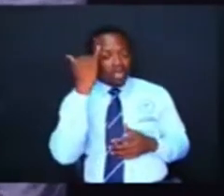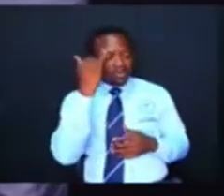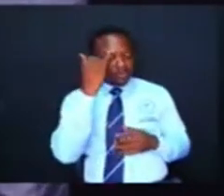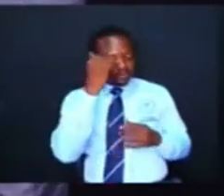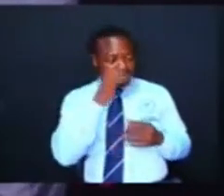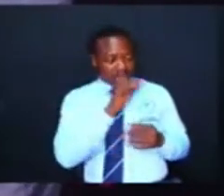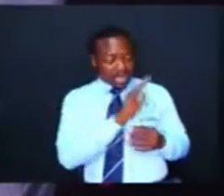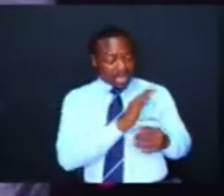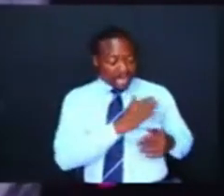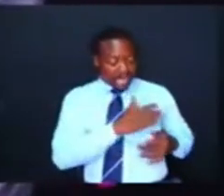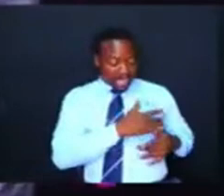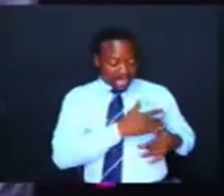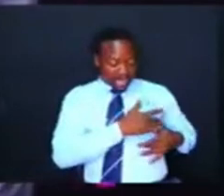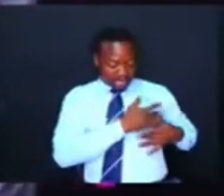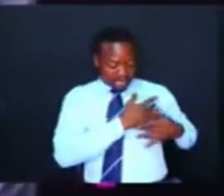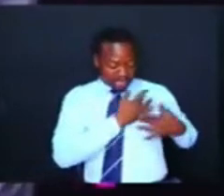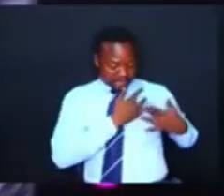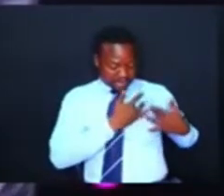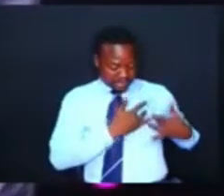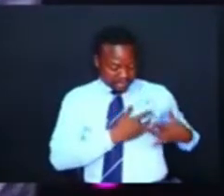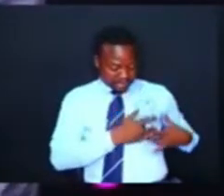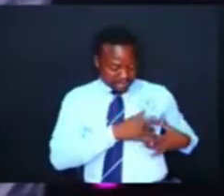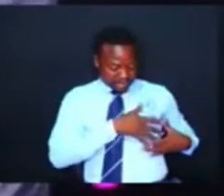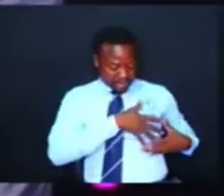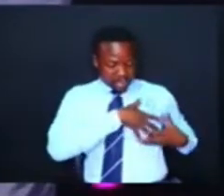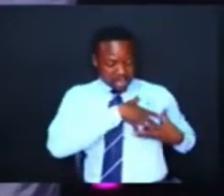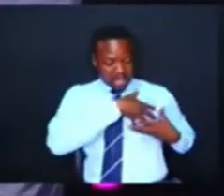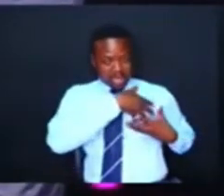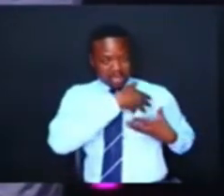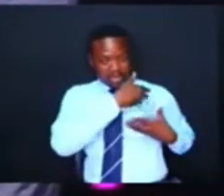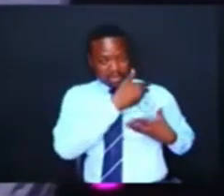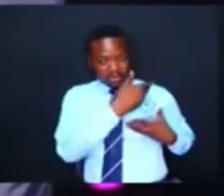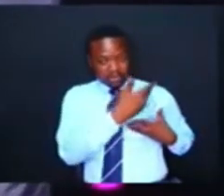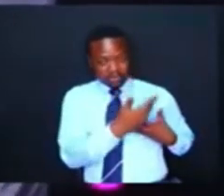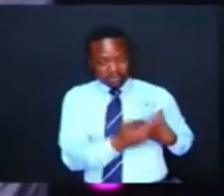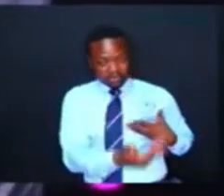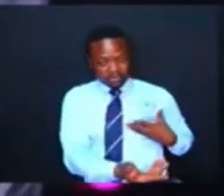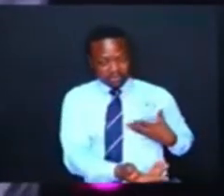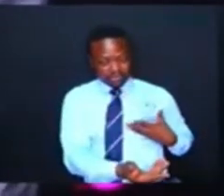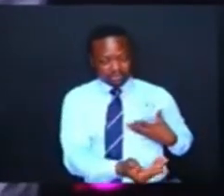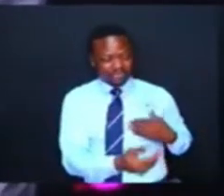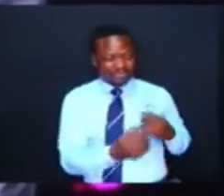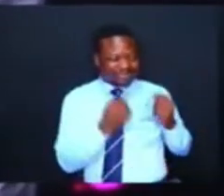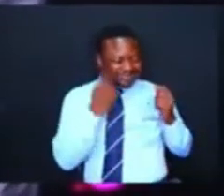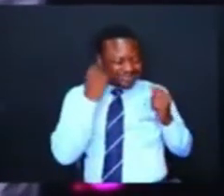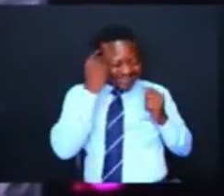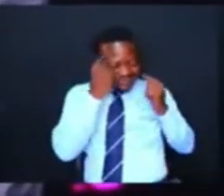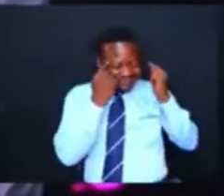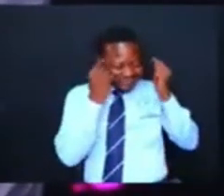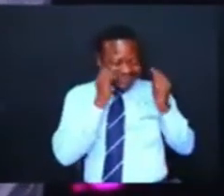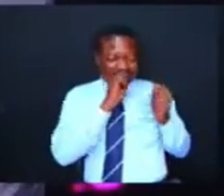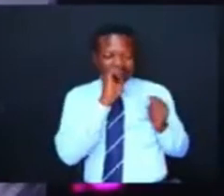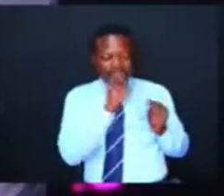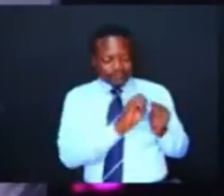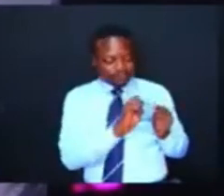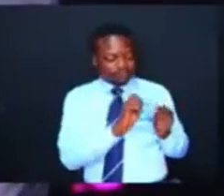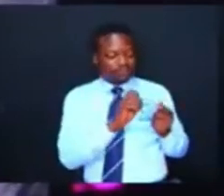heart, out of the heart, out of the heart come evil thoughts,